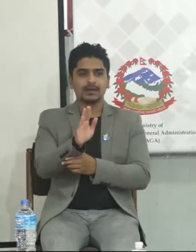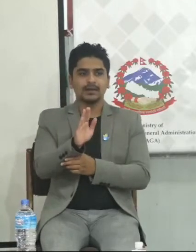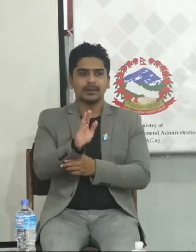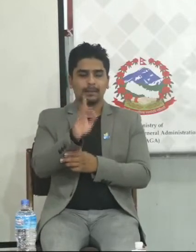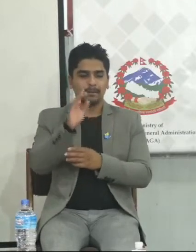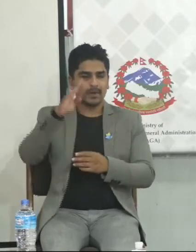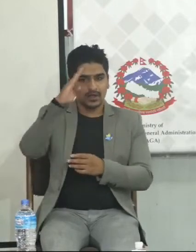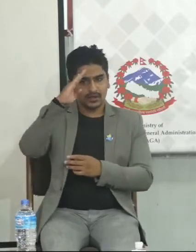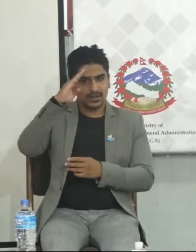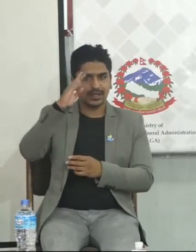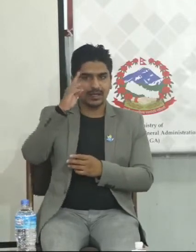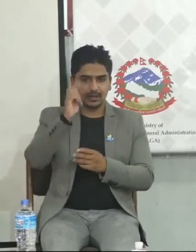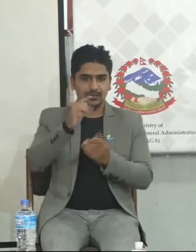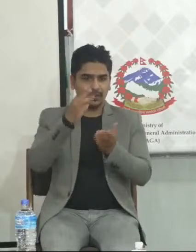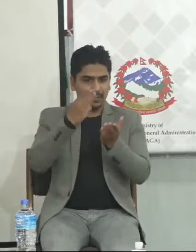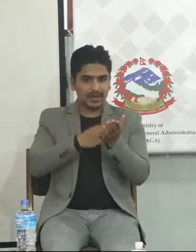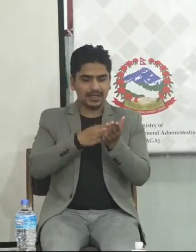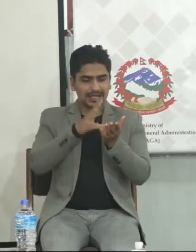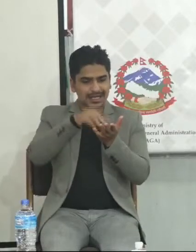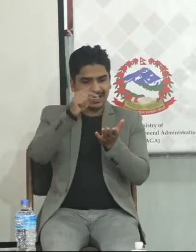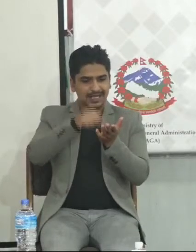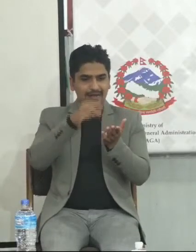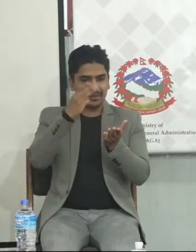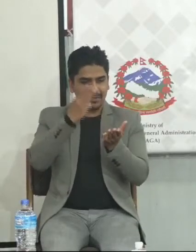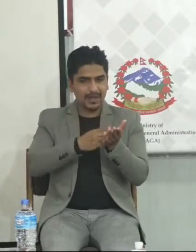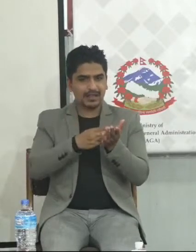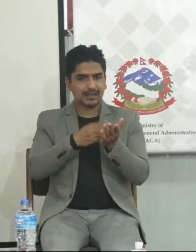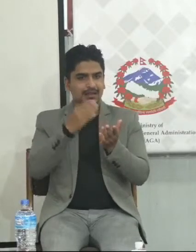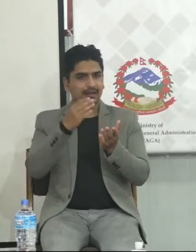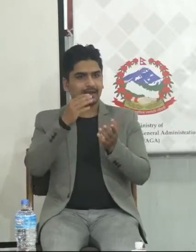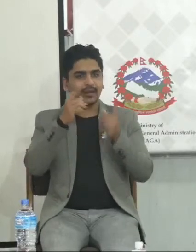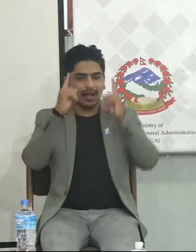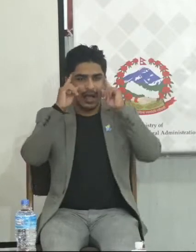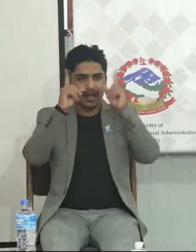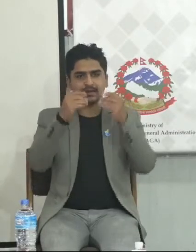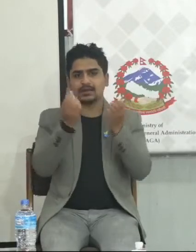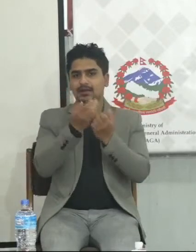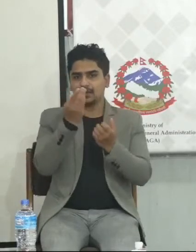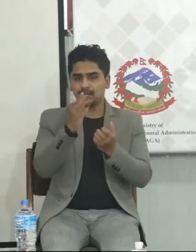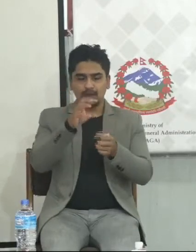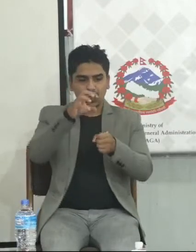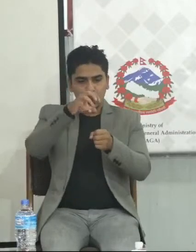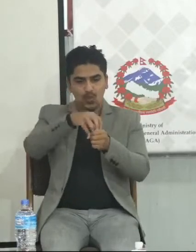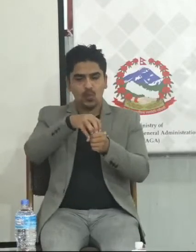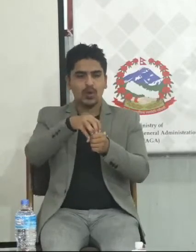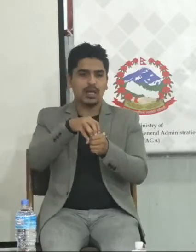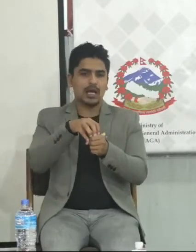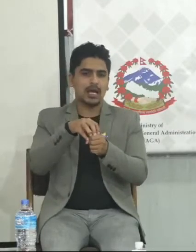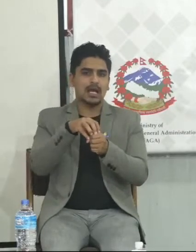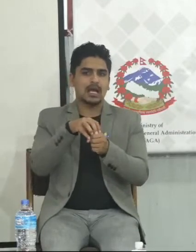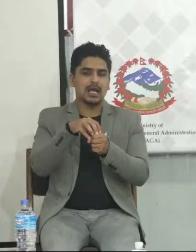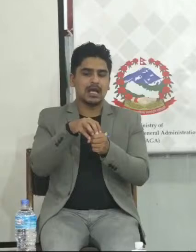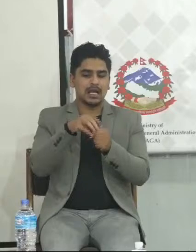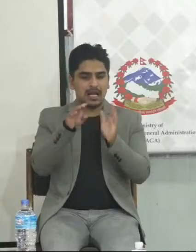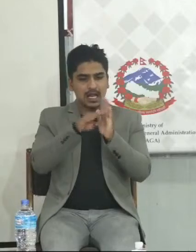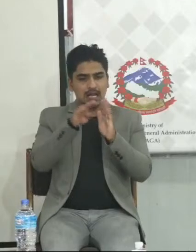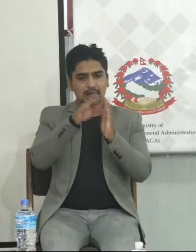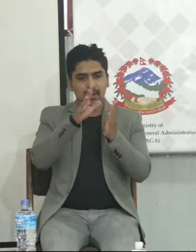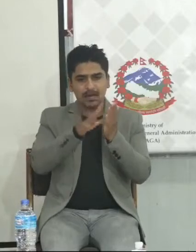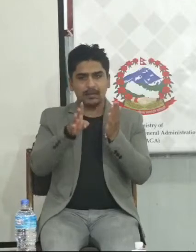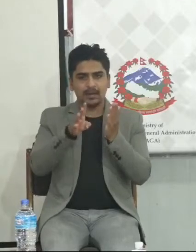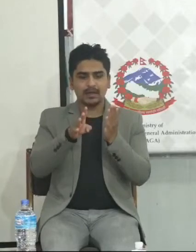focus on the central government, but it should be intervened from the lower level, from the grassroots level. If we could begin from the